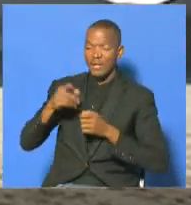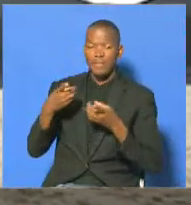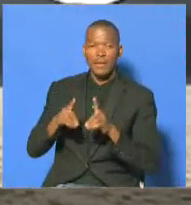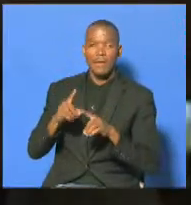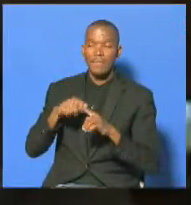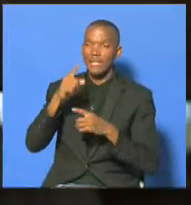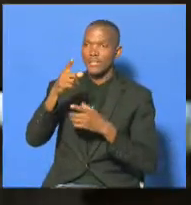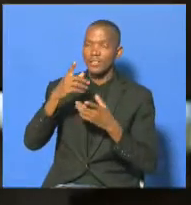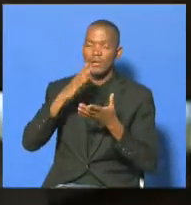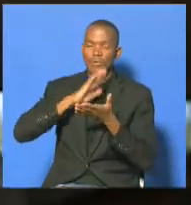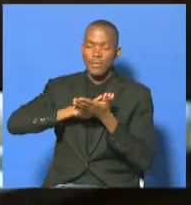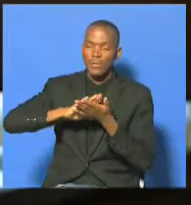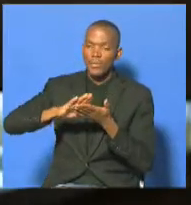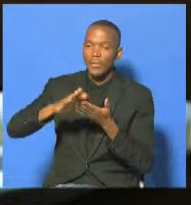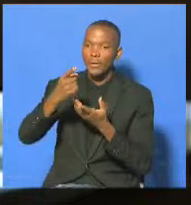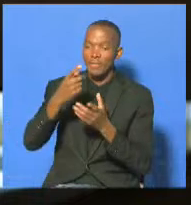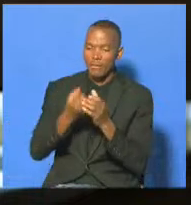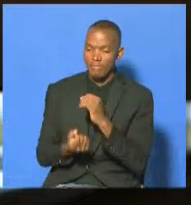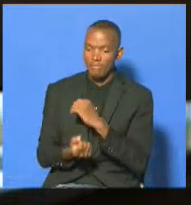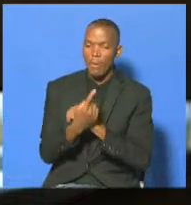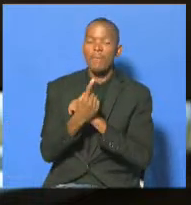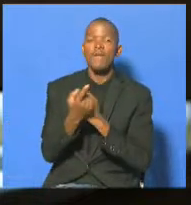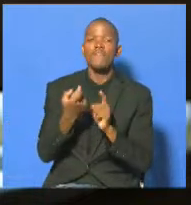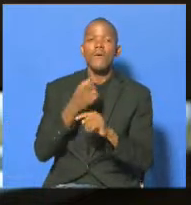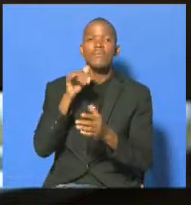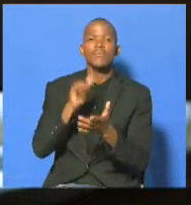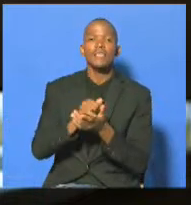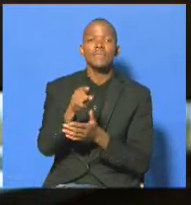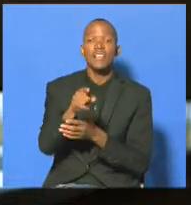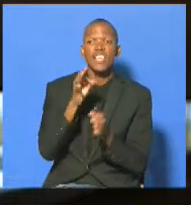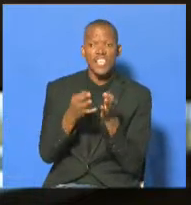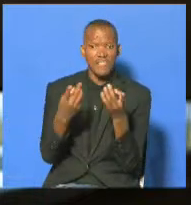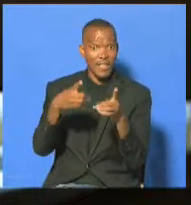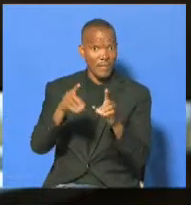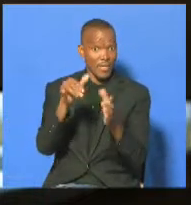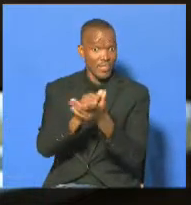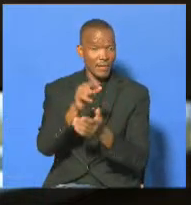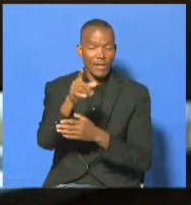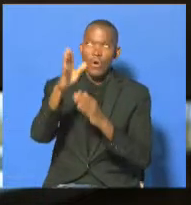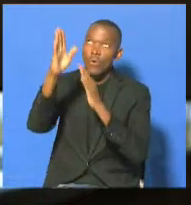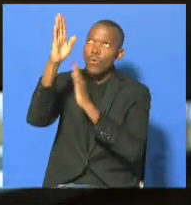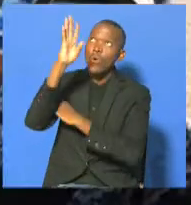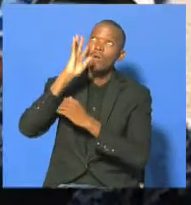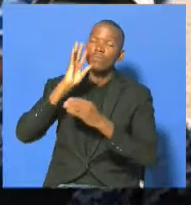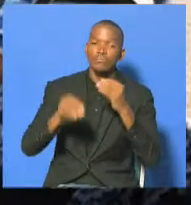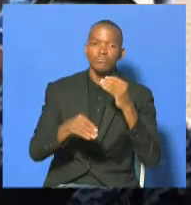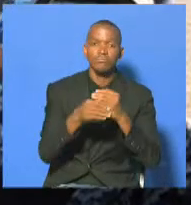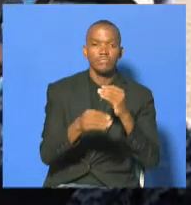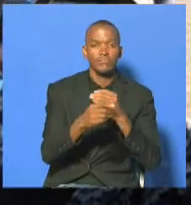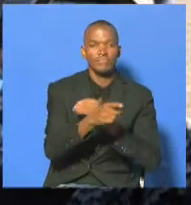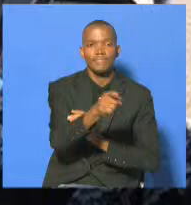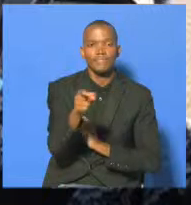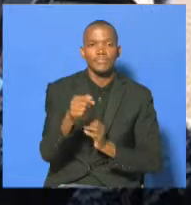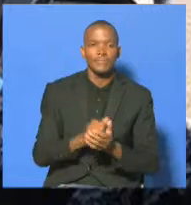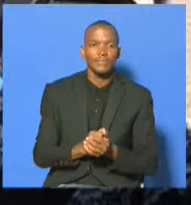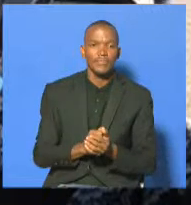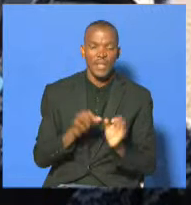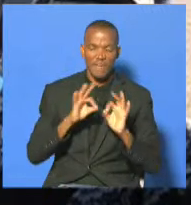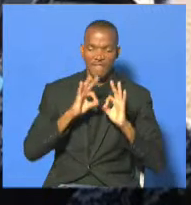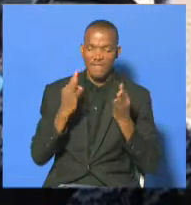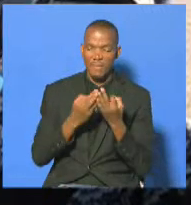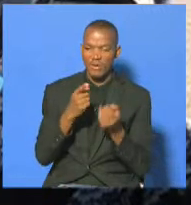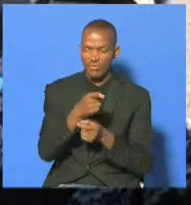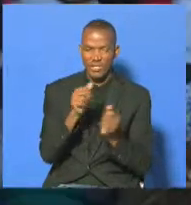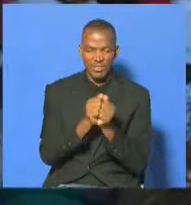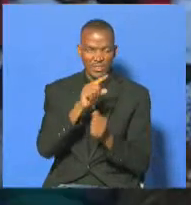a molemo o tswe mo selong se, mme ga go ka na yalo batsadi modimo tla re okeletsa. These families, together with the